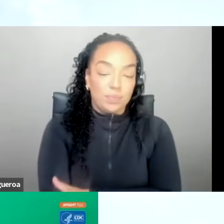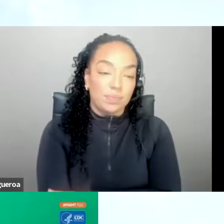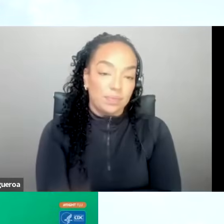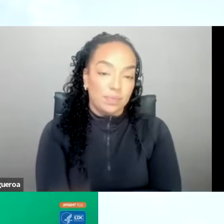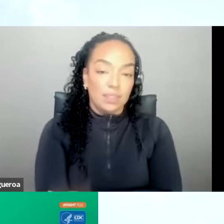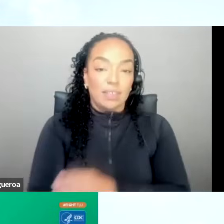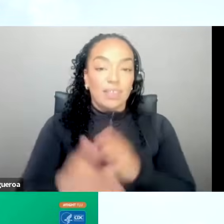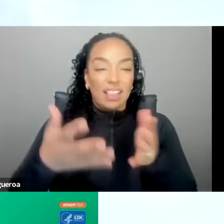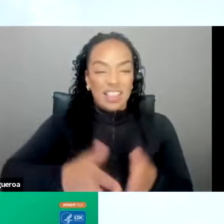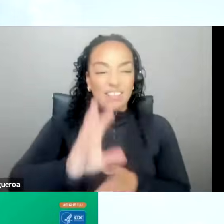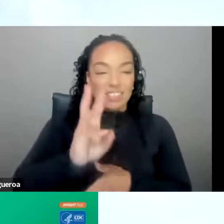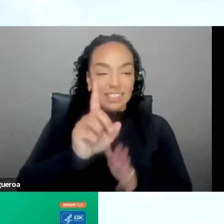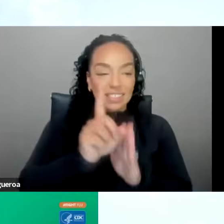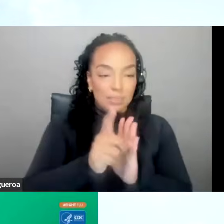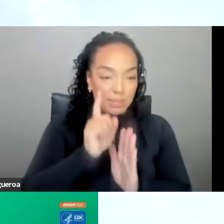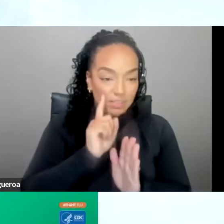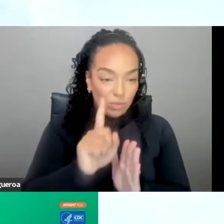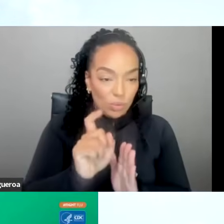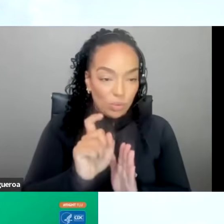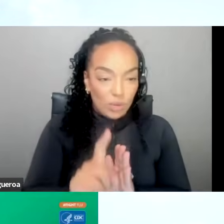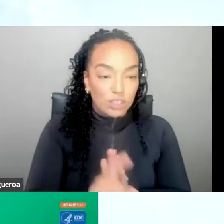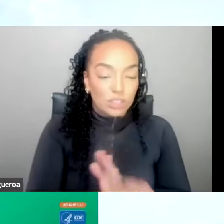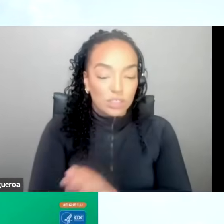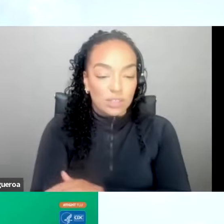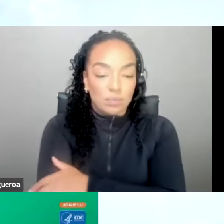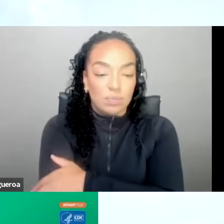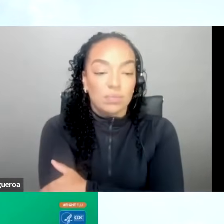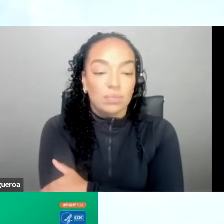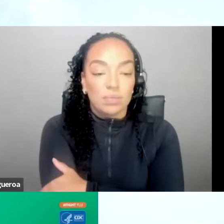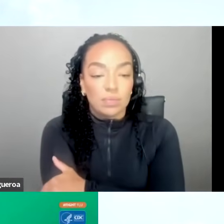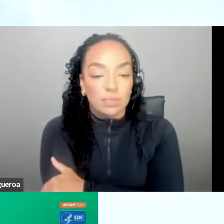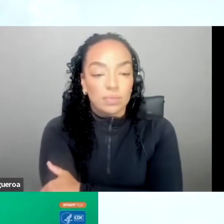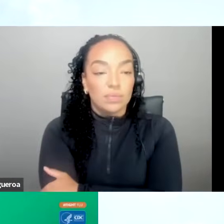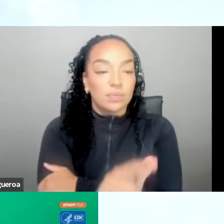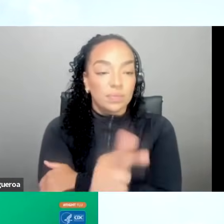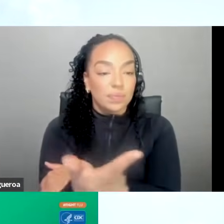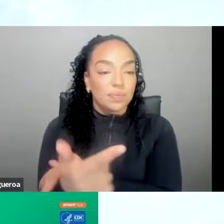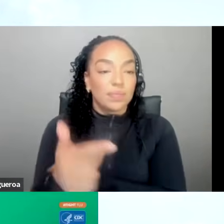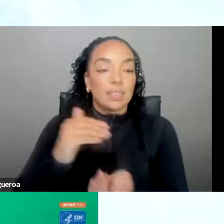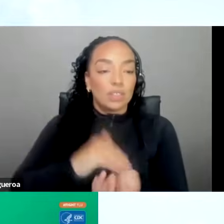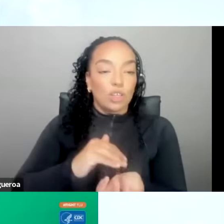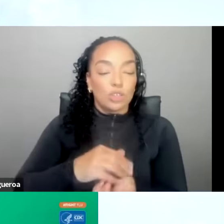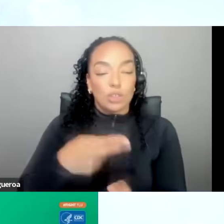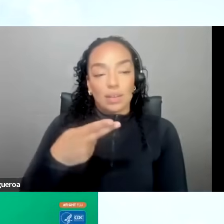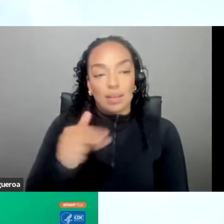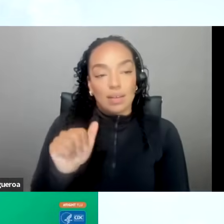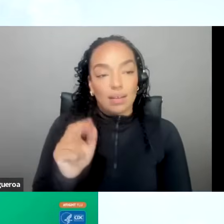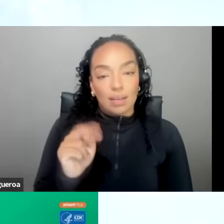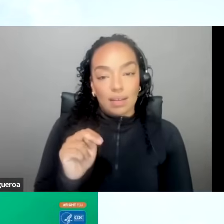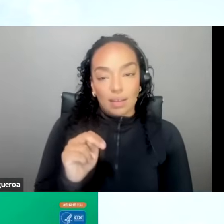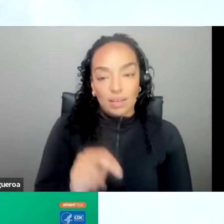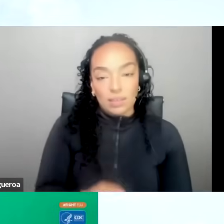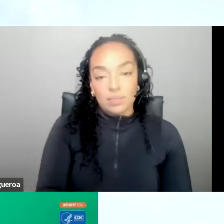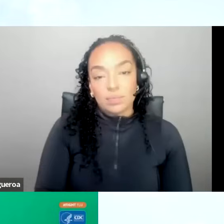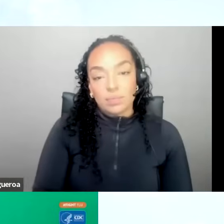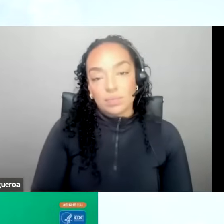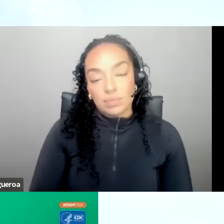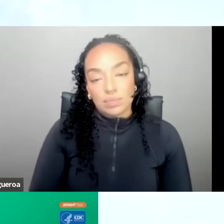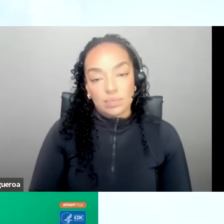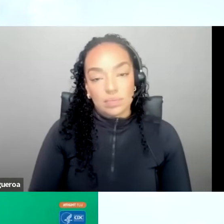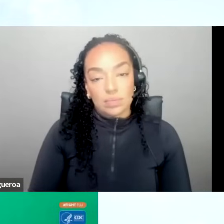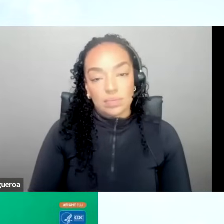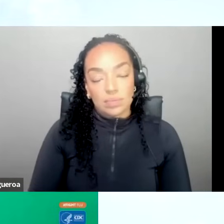for questions. Let me turn first to Dr. Hahn, Idaho. Yeah, thank you. Thank you so much for